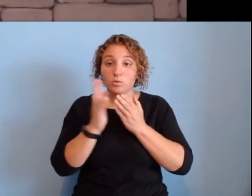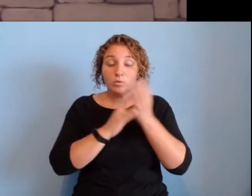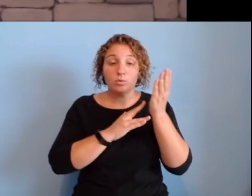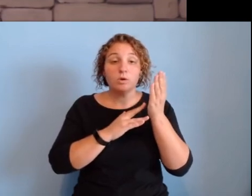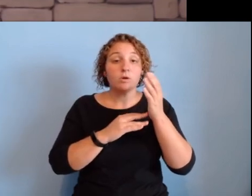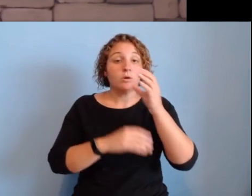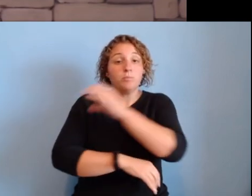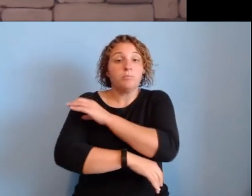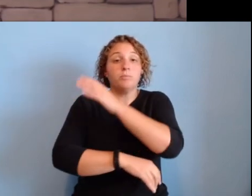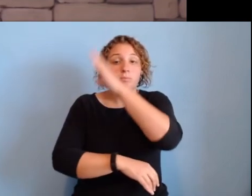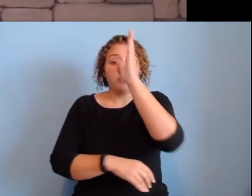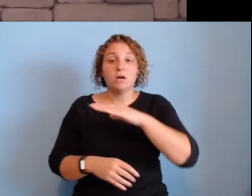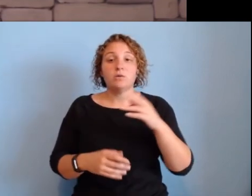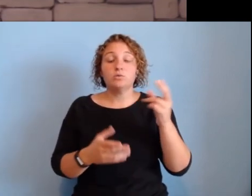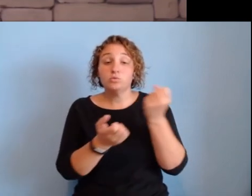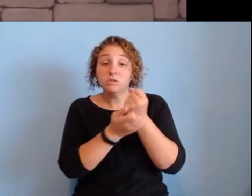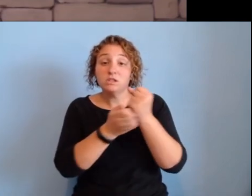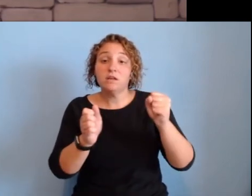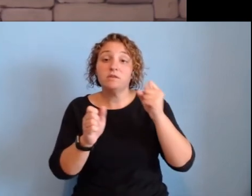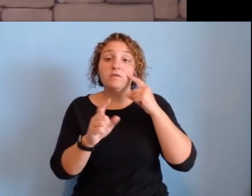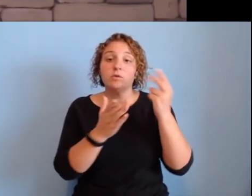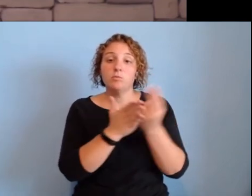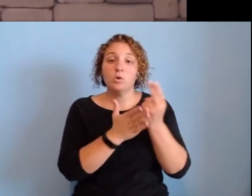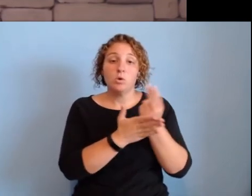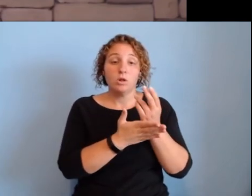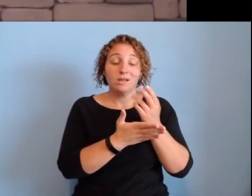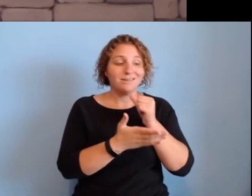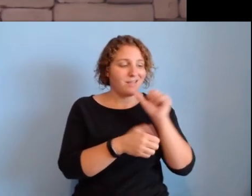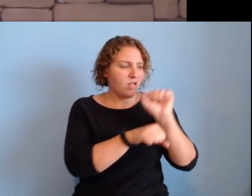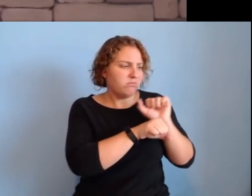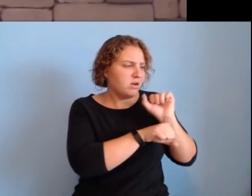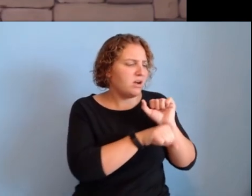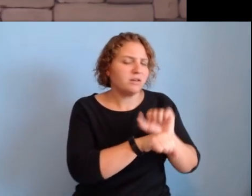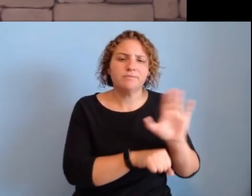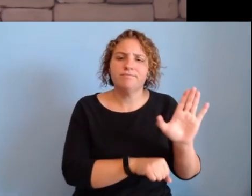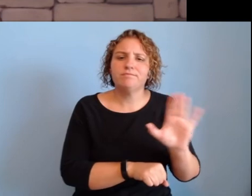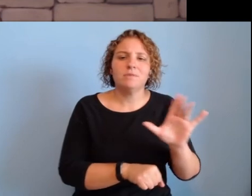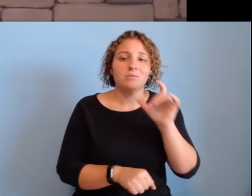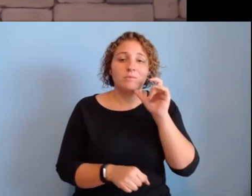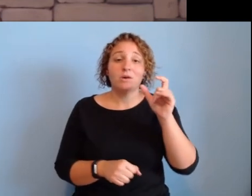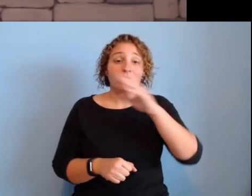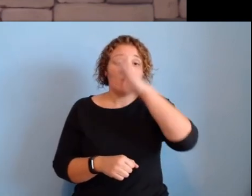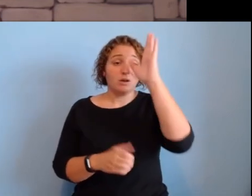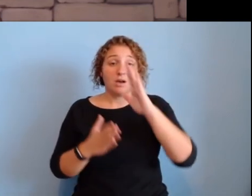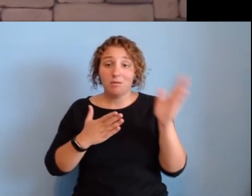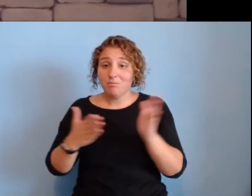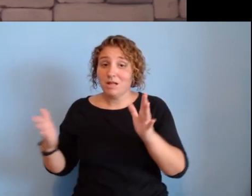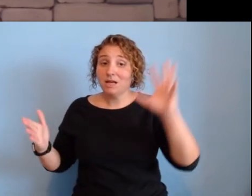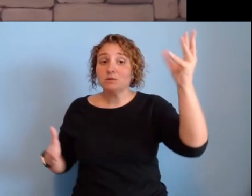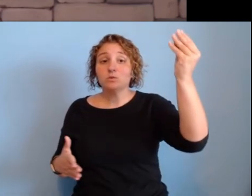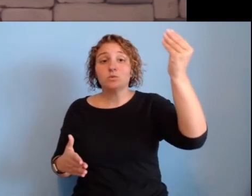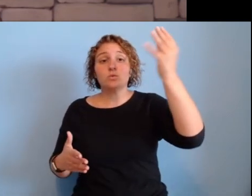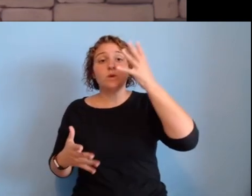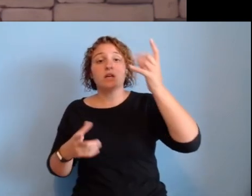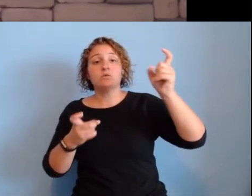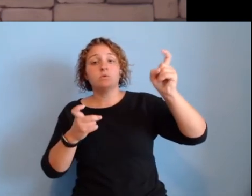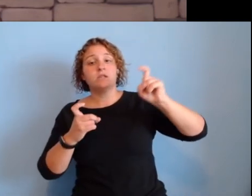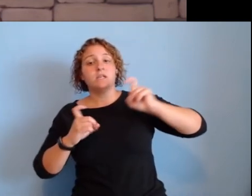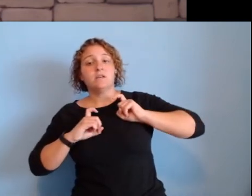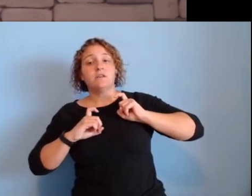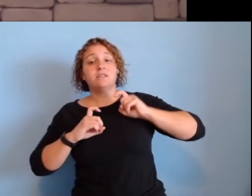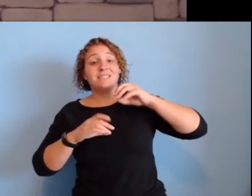called us with a holy calling not according to our works but according to his own purpose and grace which was given us in